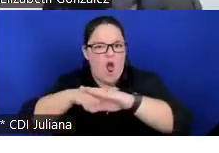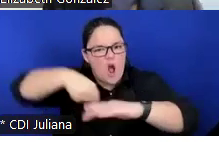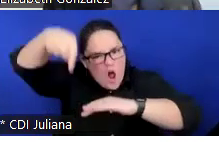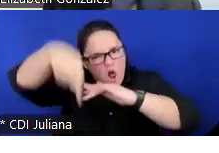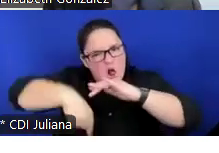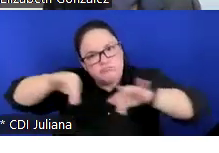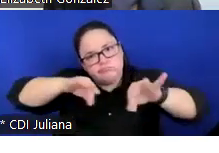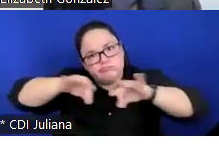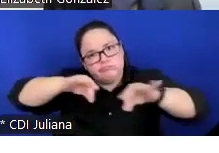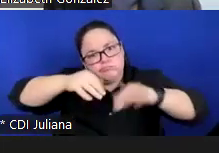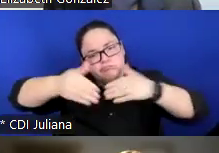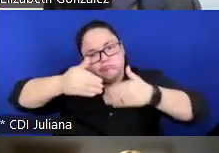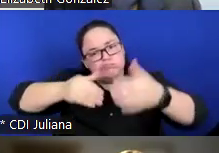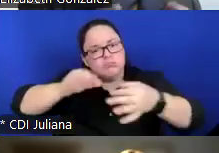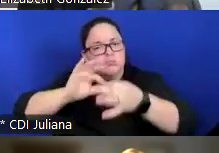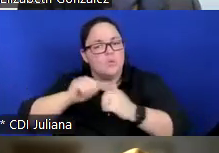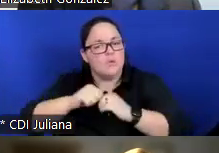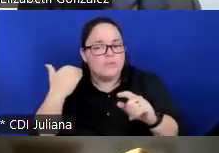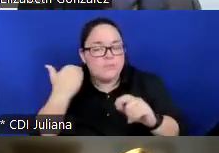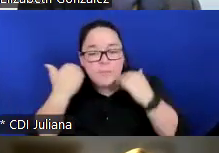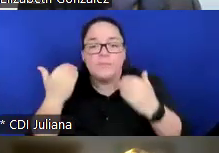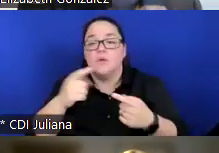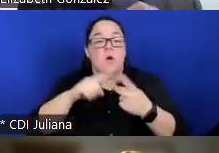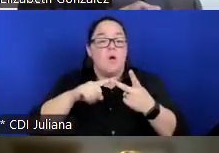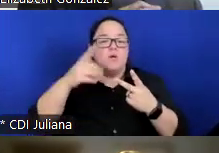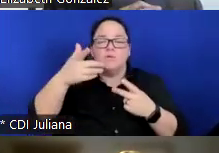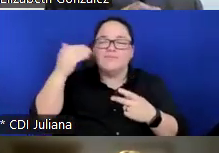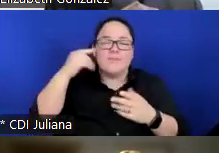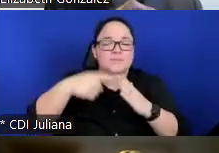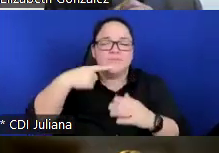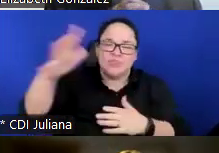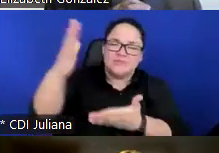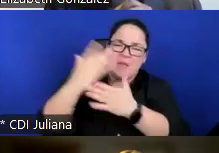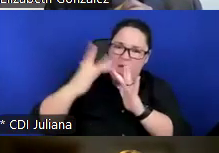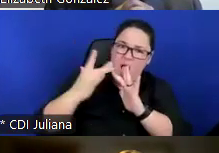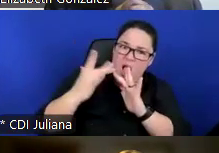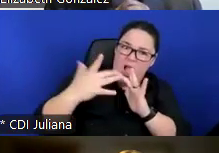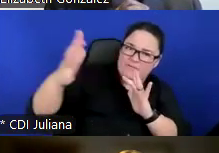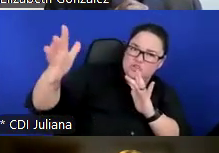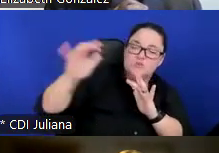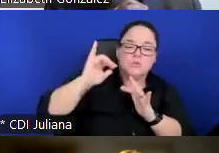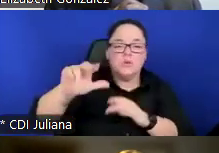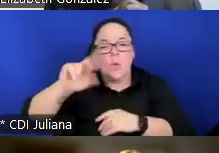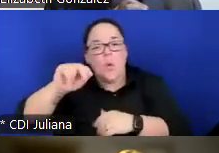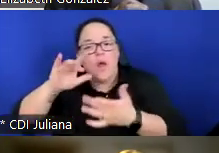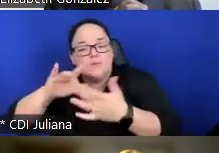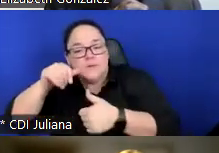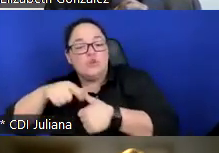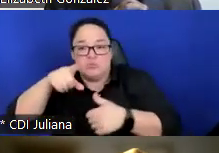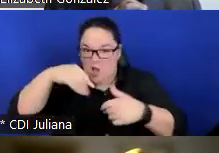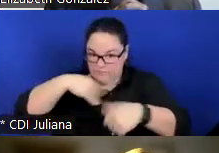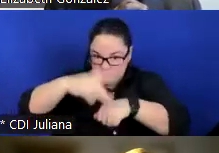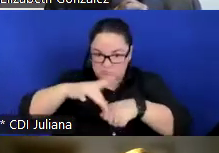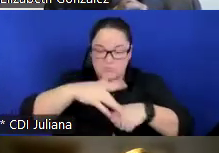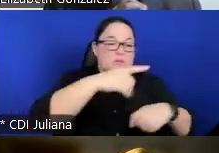The no contact letters that I mentioned, there are links to both English and Spanish versions that you can send out to your creditors.